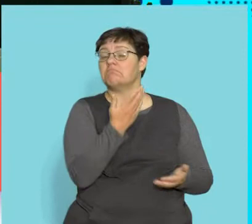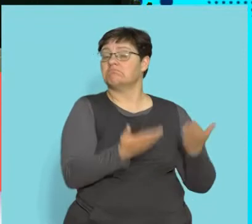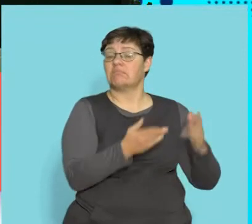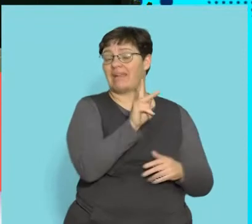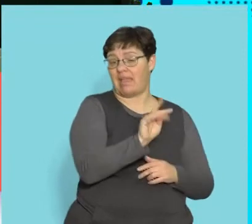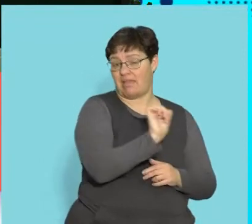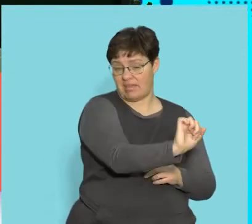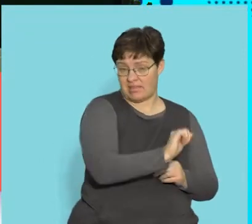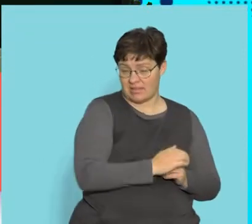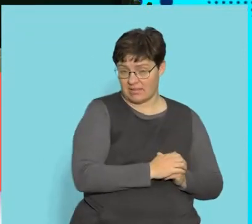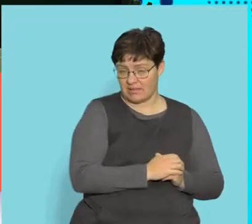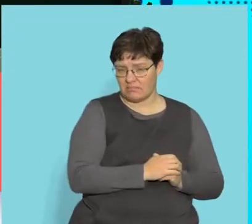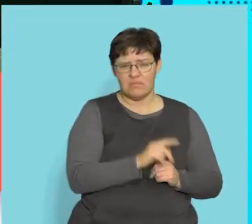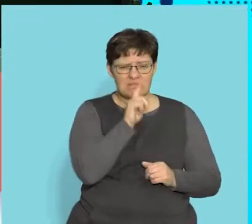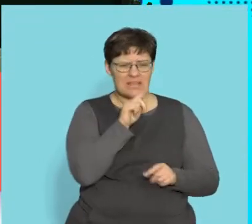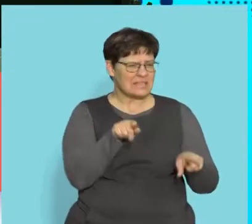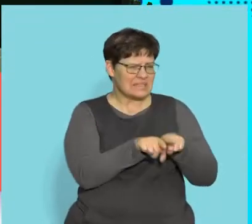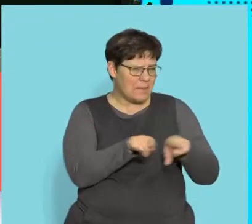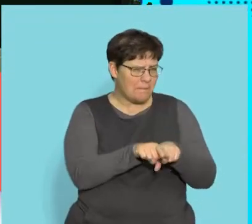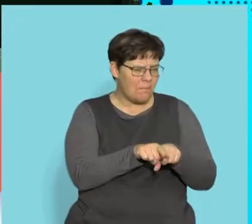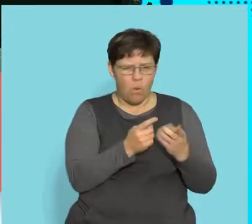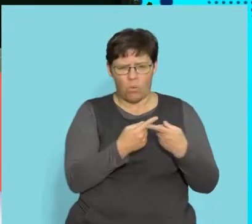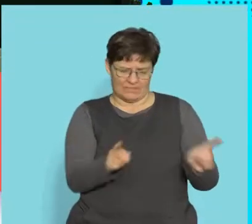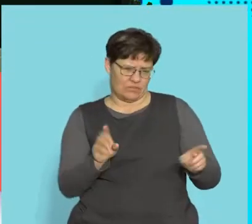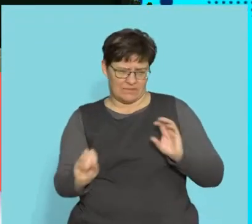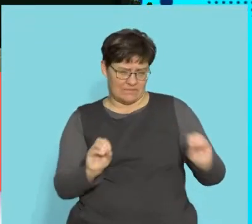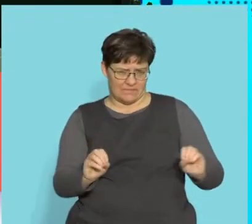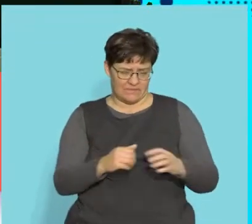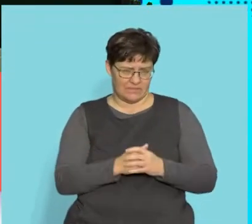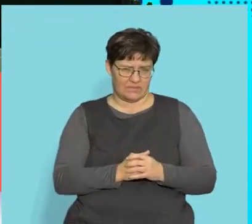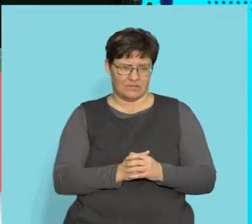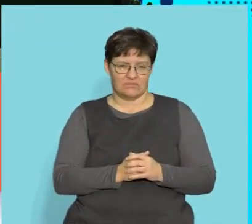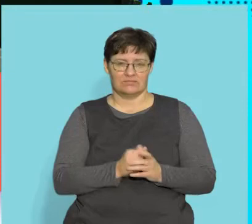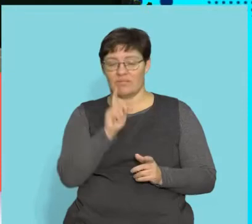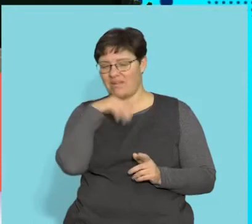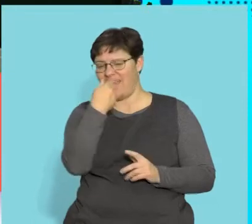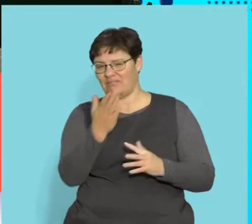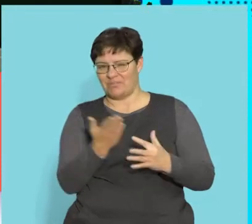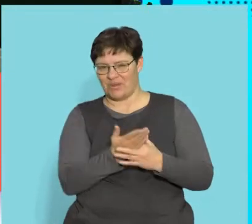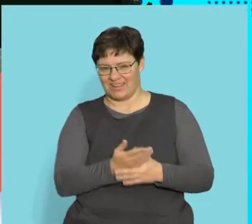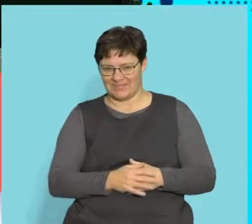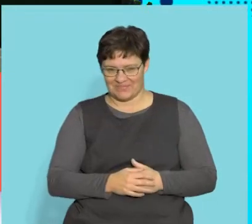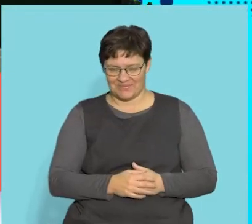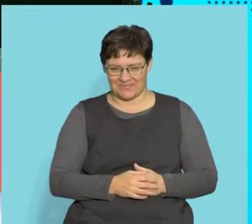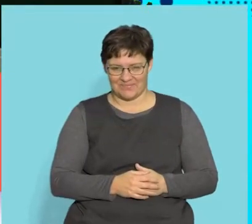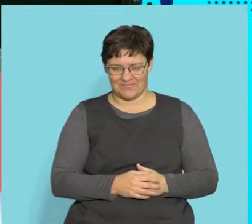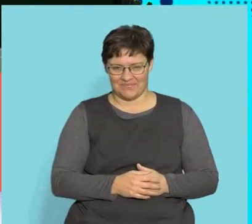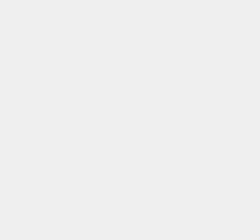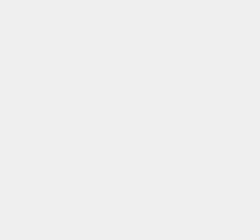scale factor of k. We're going to see if it's the same thing or if there are any differences. But we'll do that straight after the